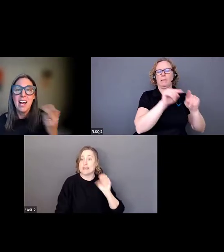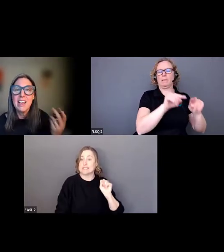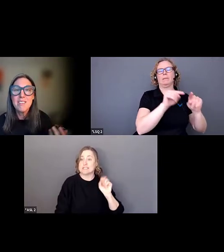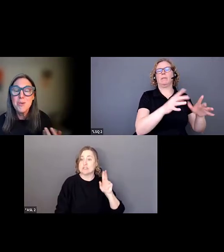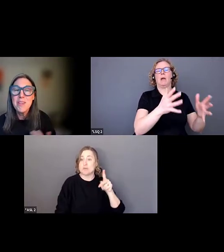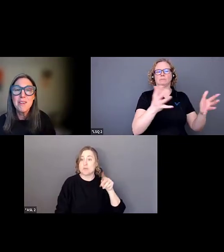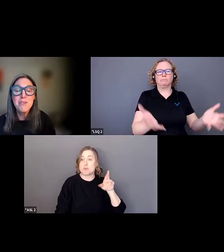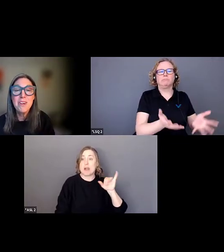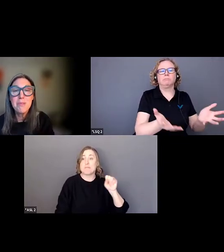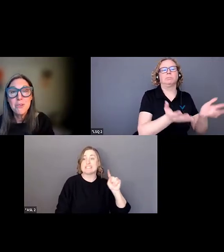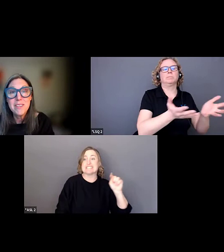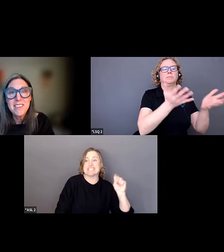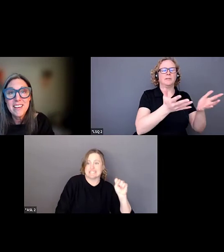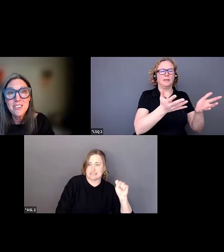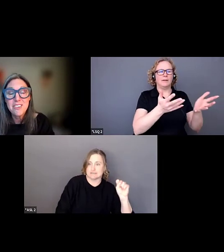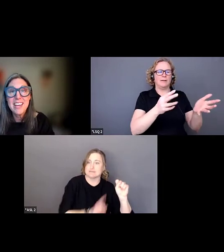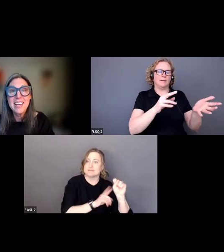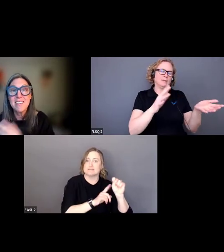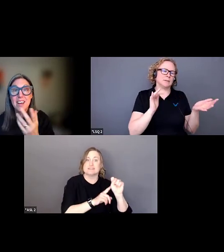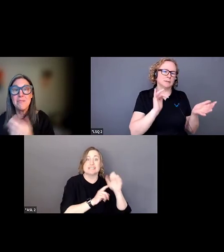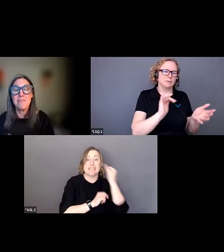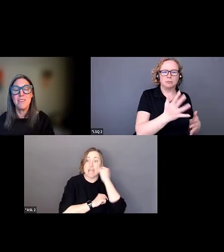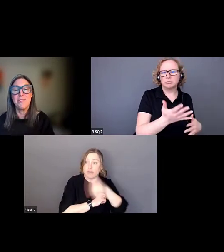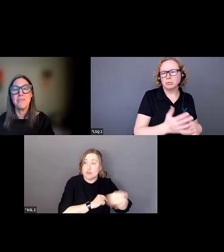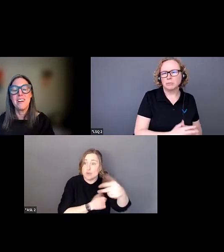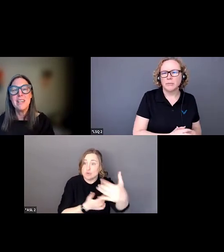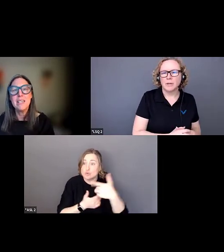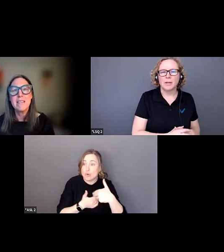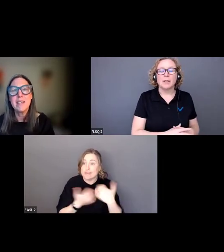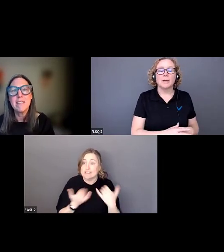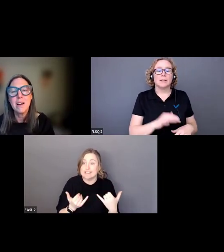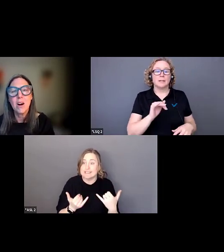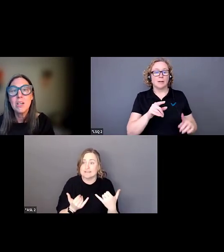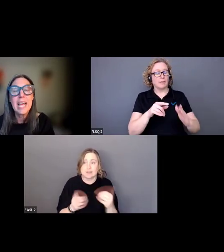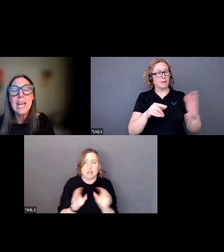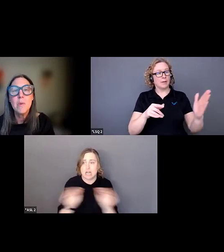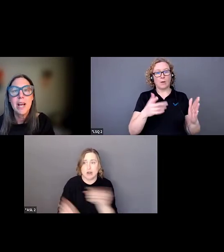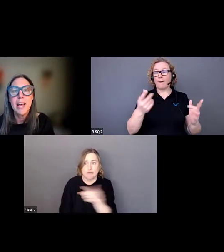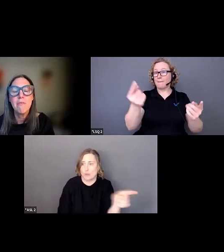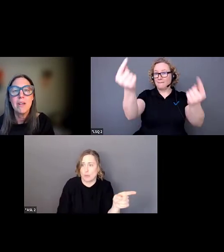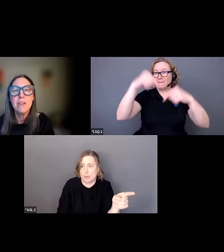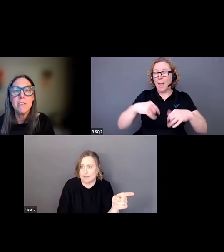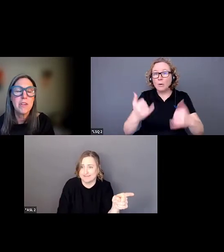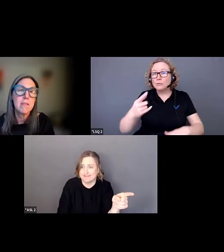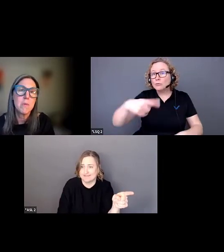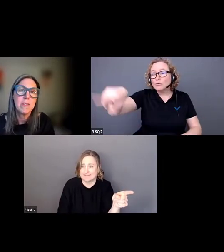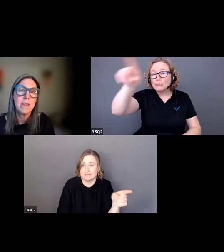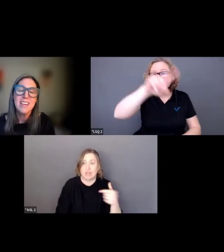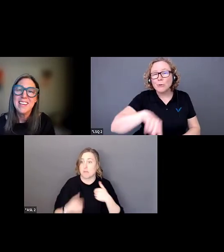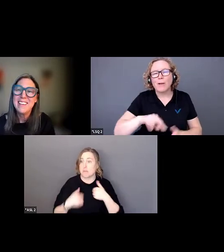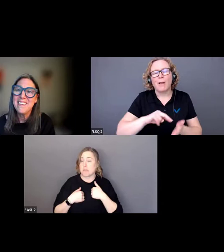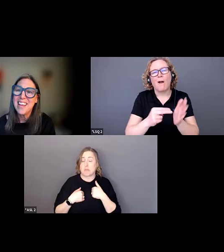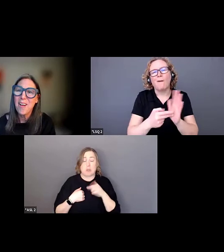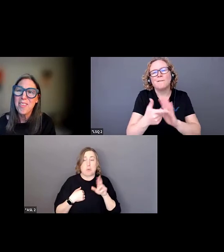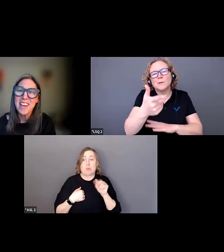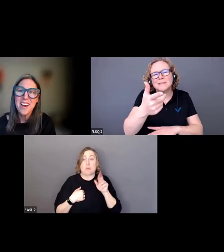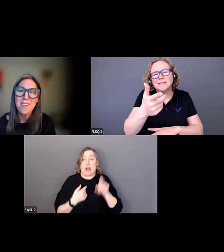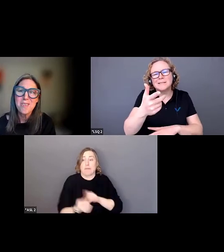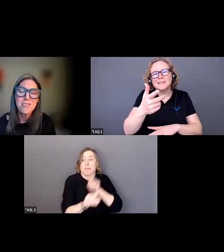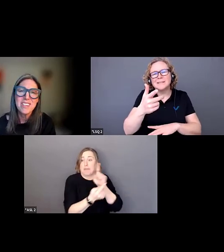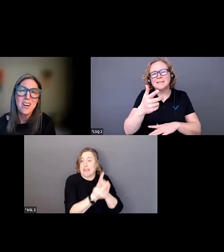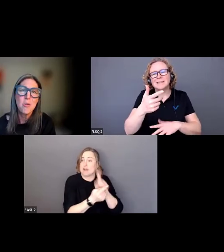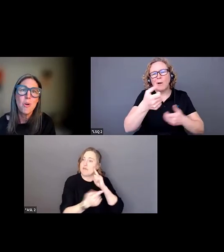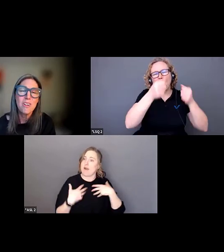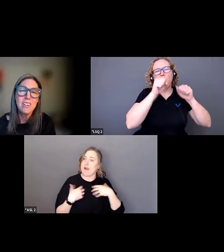supremacists. I assume that if you've come to join this session today, it's none of you, right? It's hardly anyone I ever interface with in the